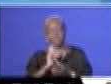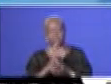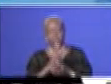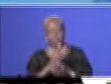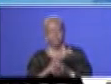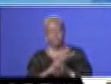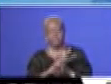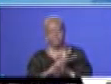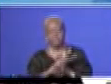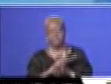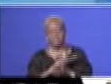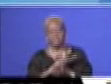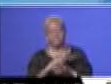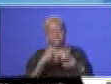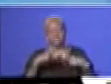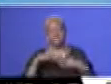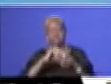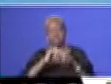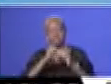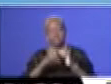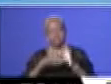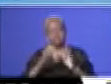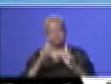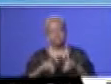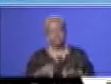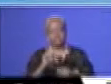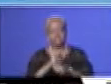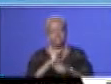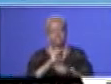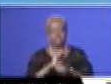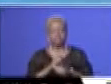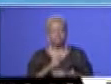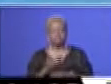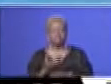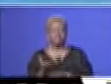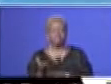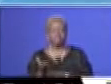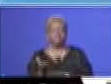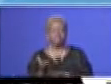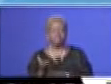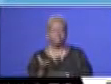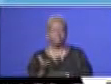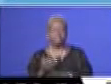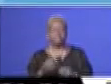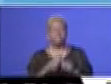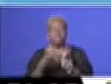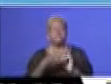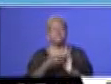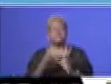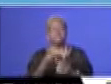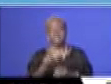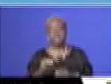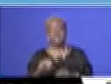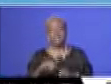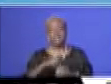a significant number of persons. So I would take the majority of that allocation,